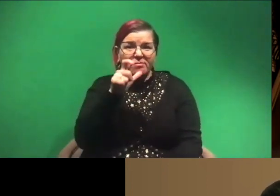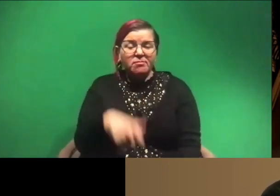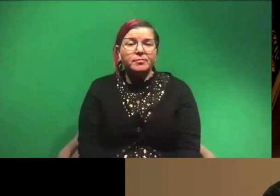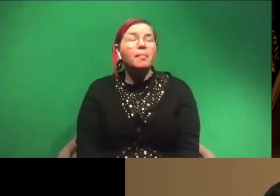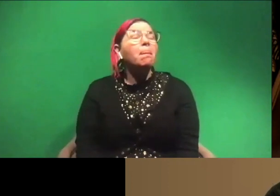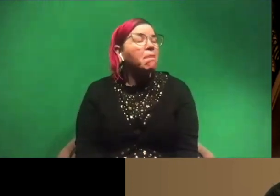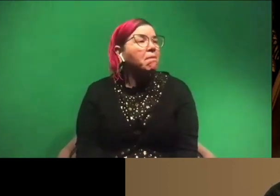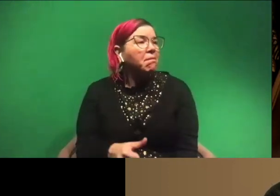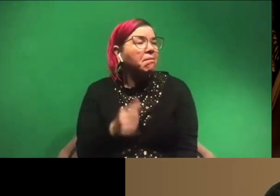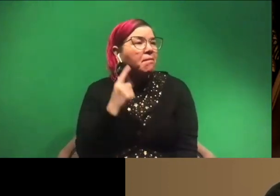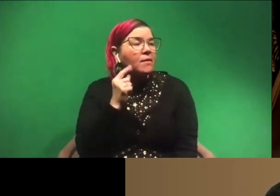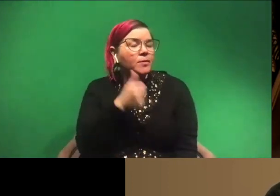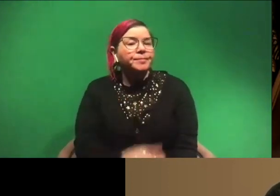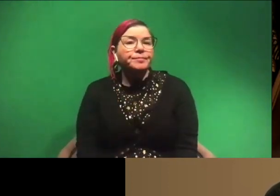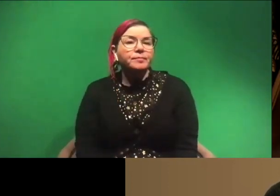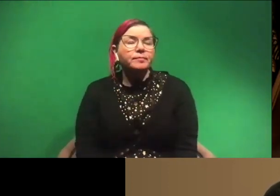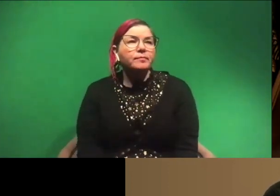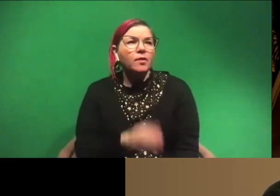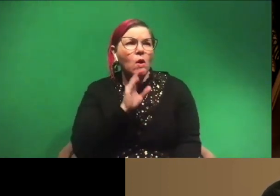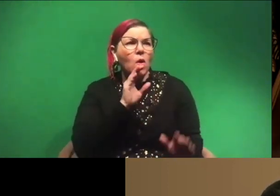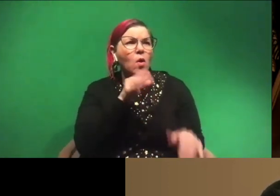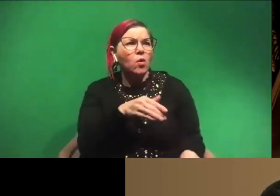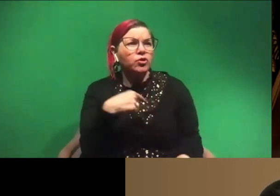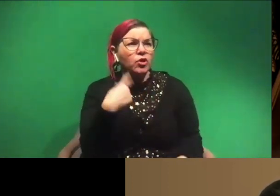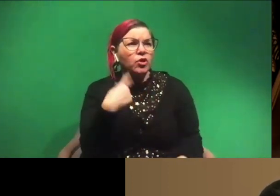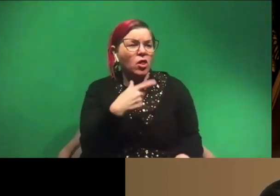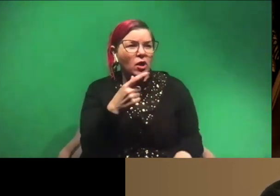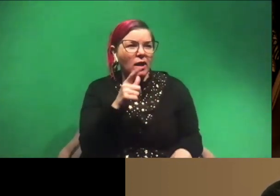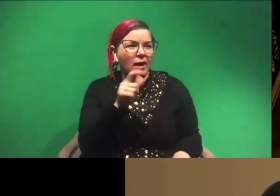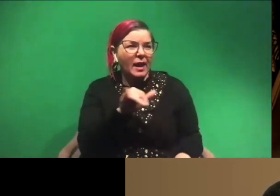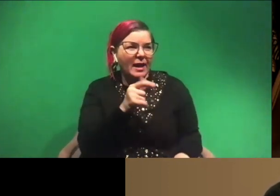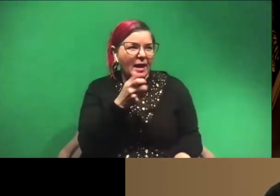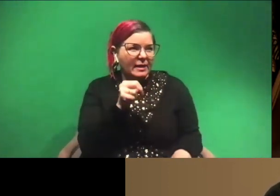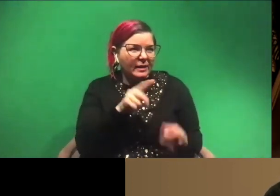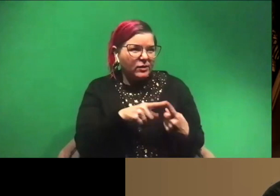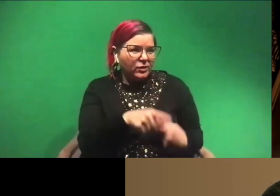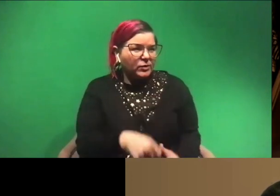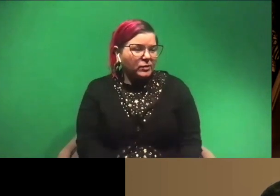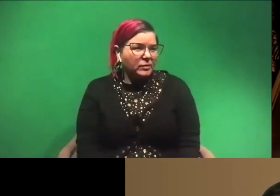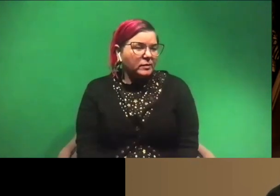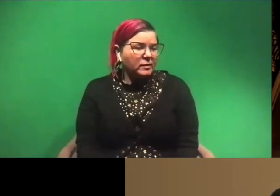good. Does the ocean look extraterrestrial to you?